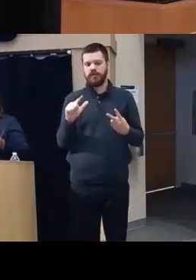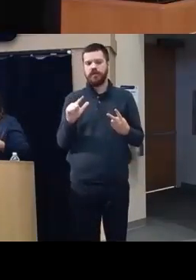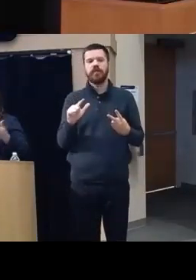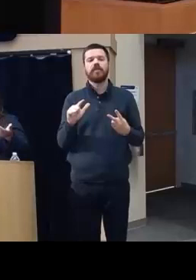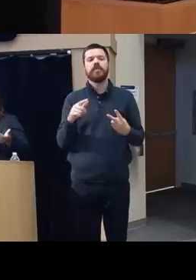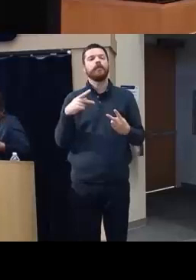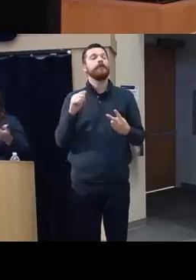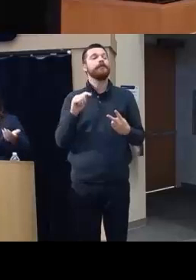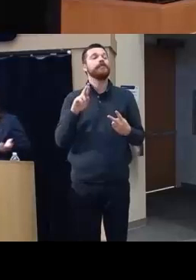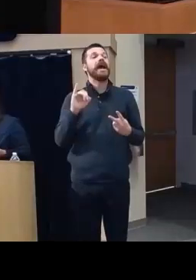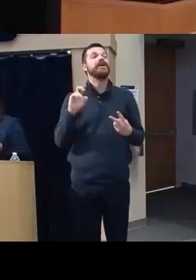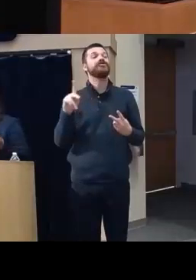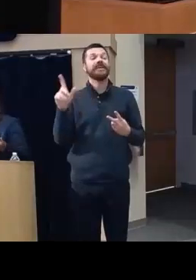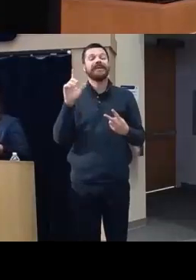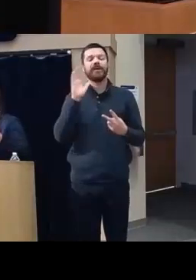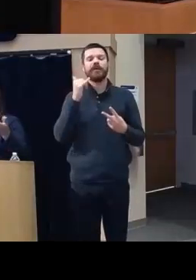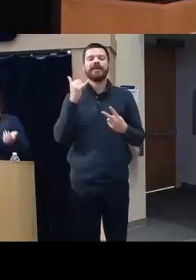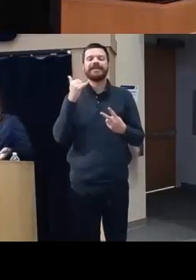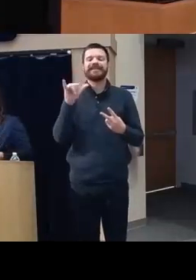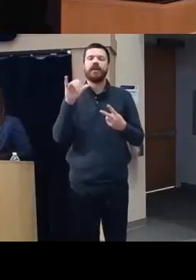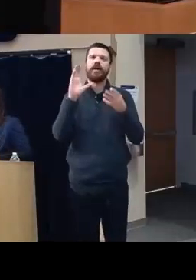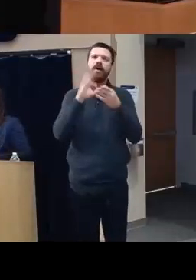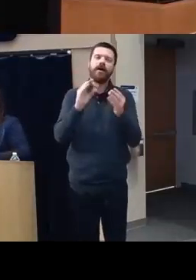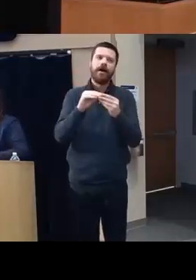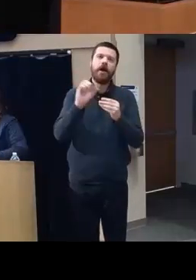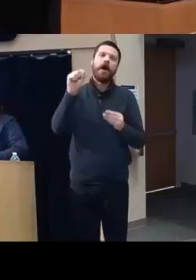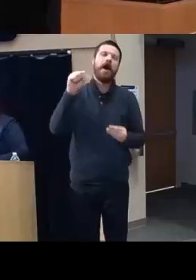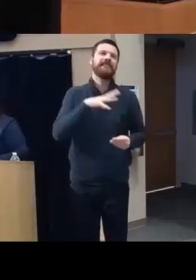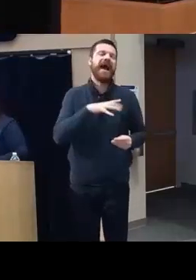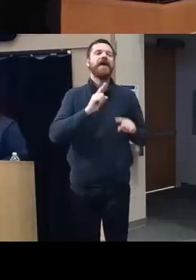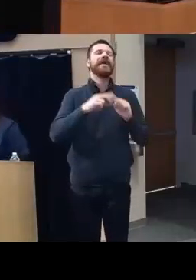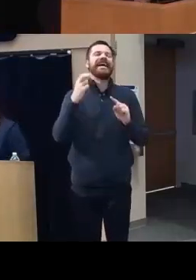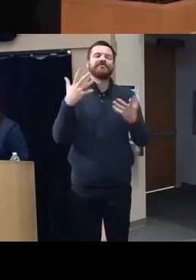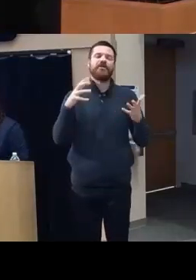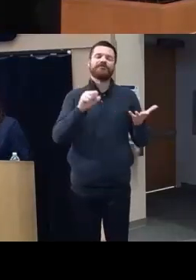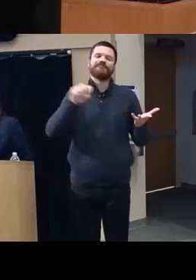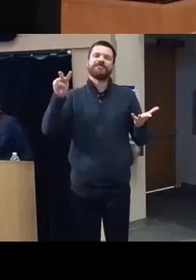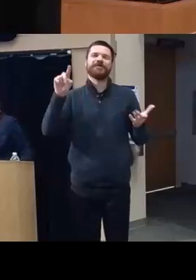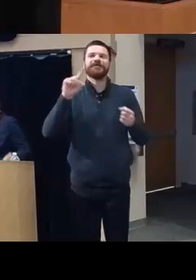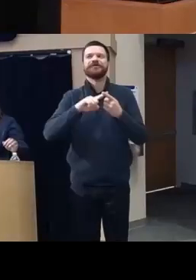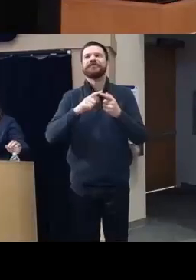Patrick Setch, who will still claim, for now, even though he's moved on to bigger and better things.